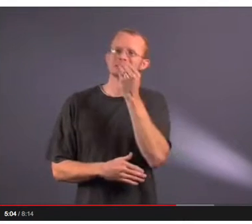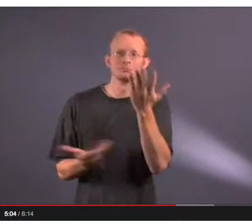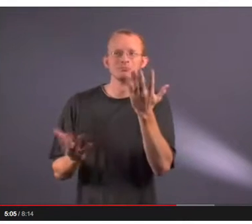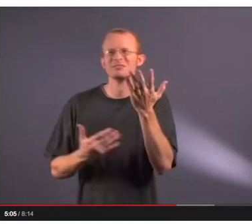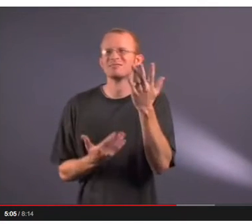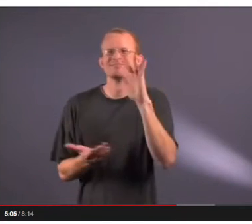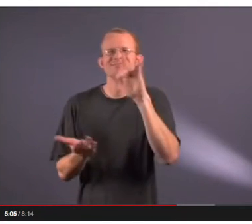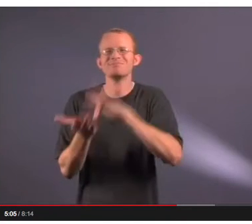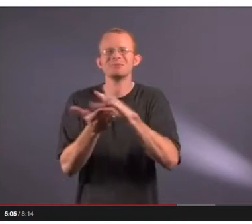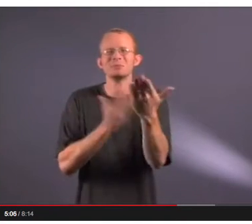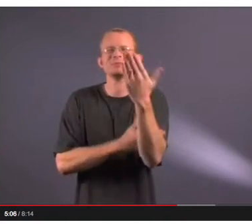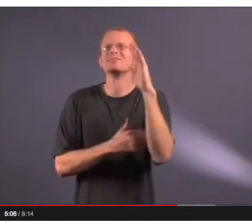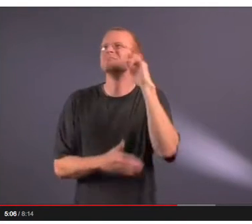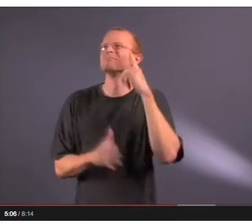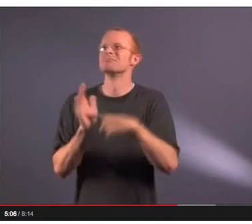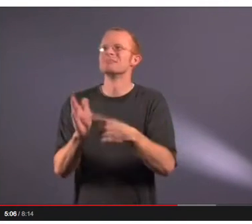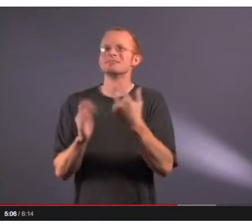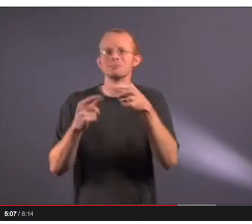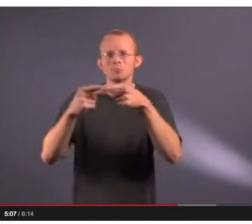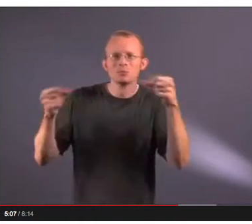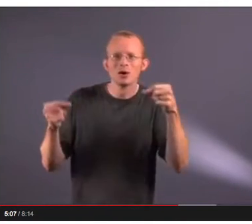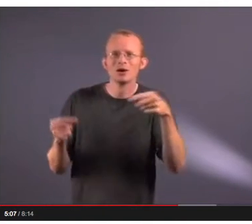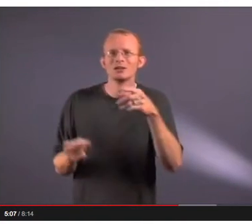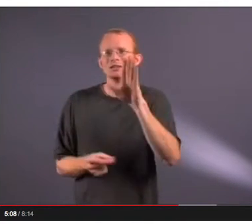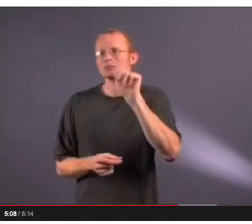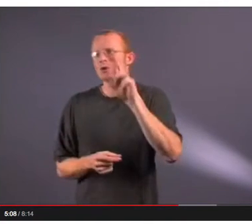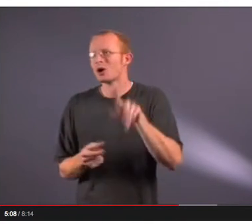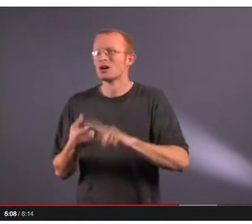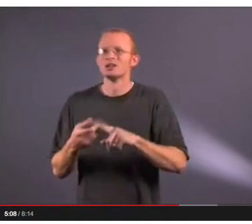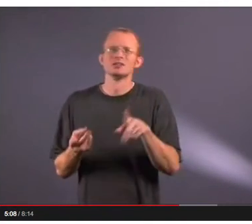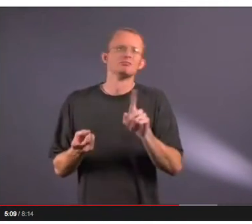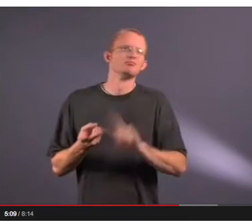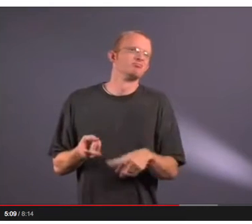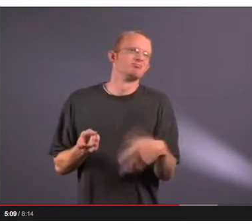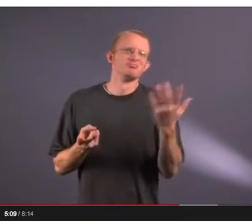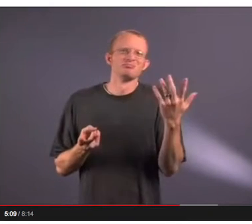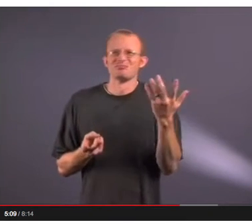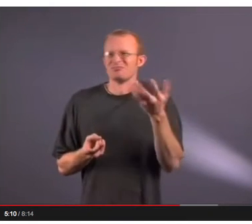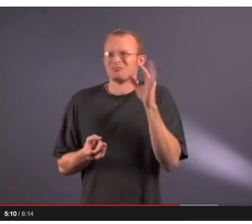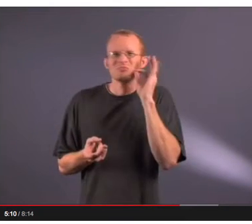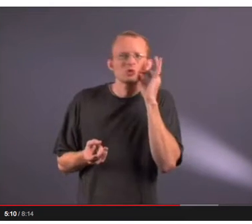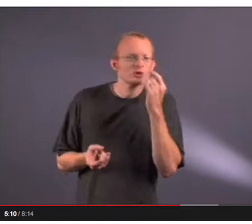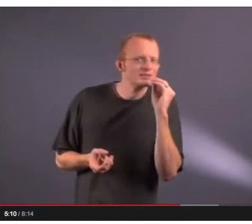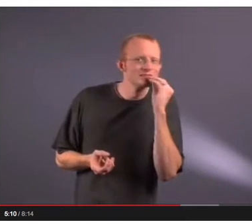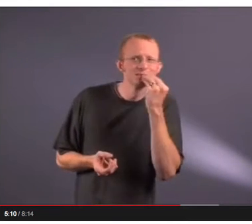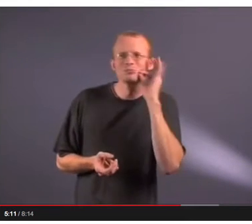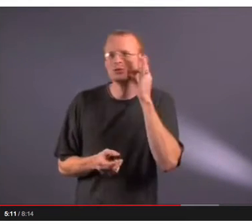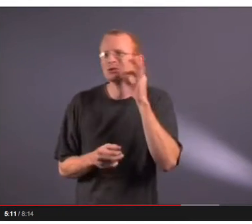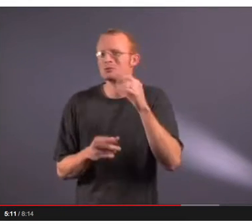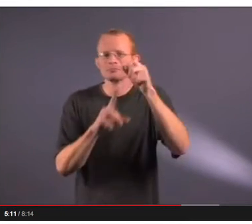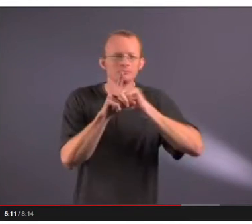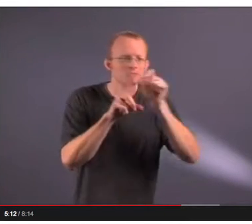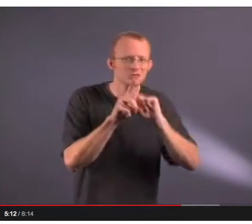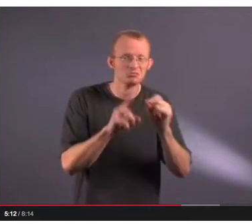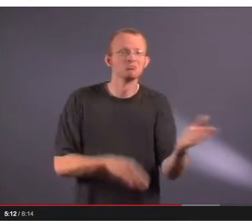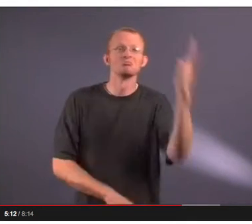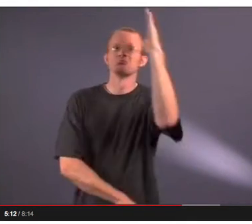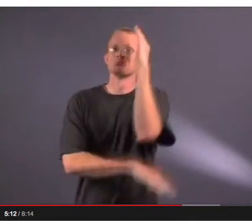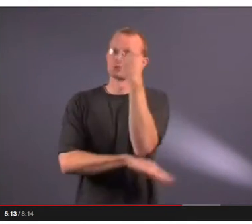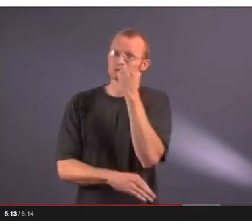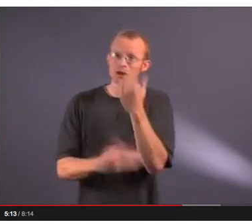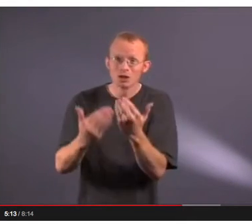some cereal, and then later in the morning you can eat a little snack, maybe a little more fruit,